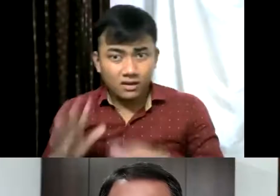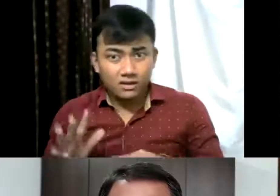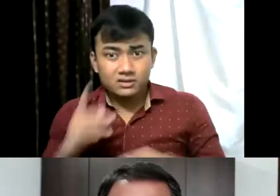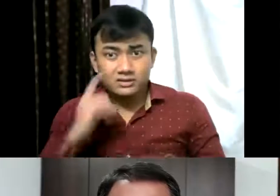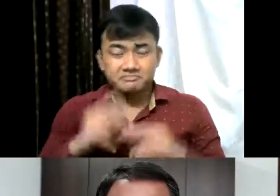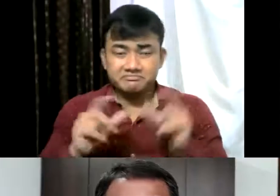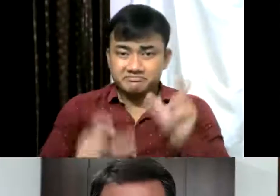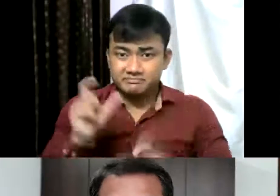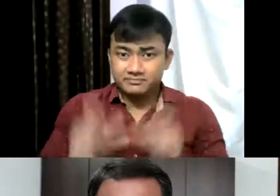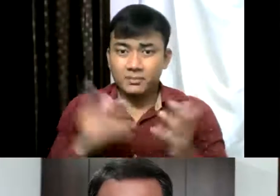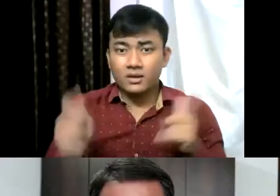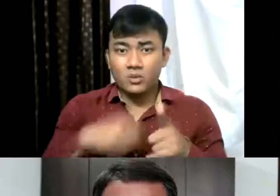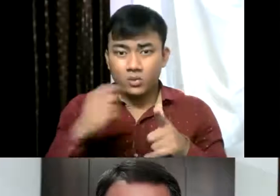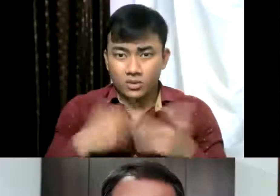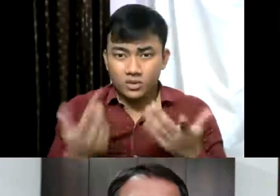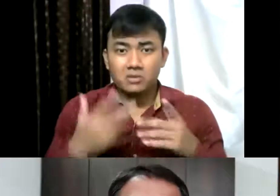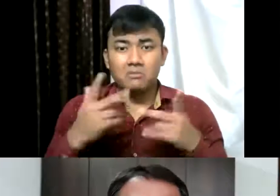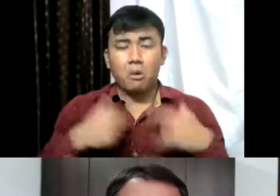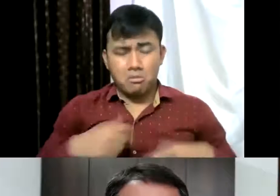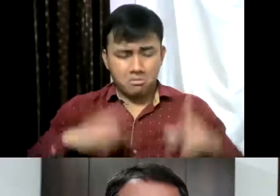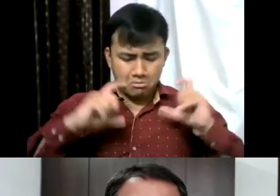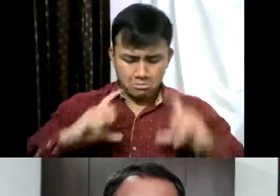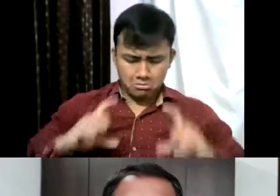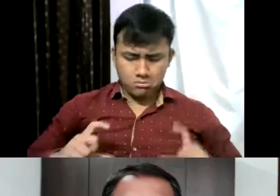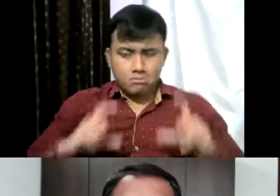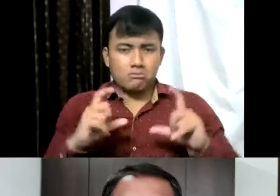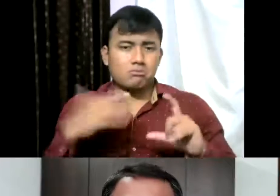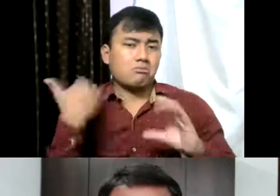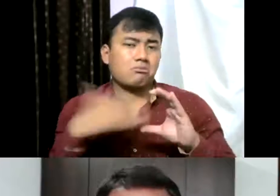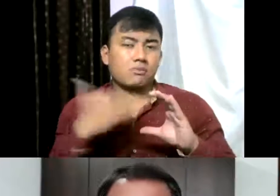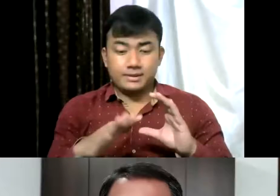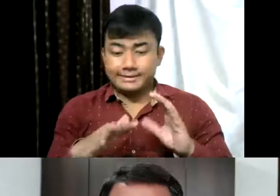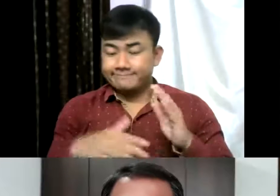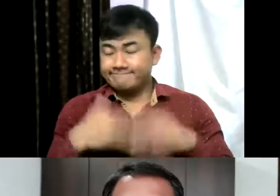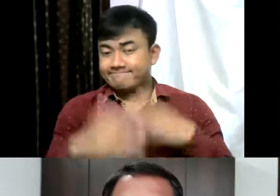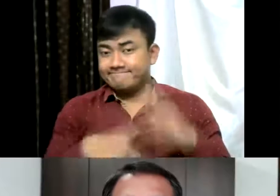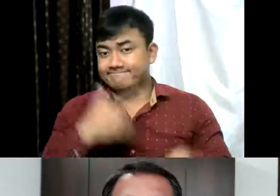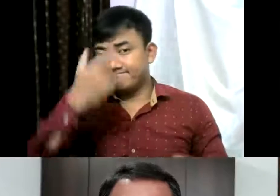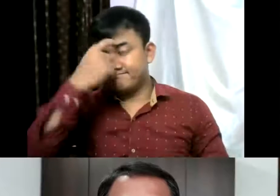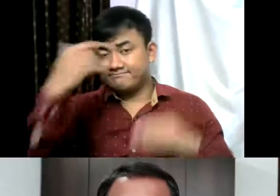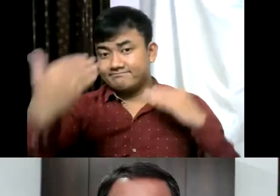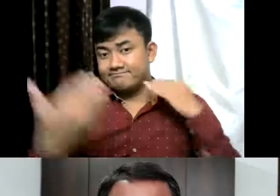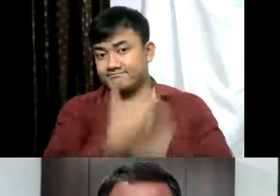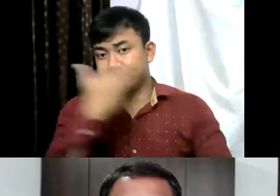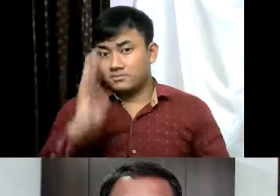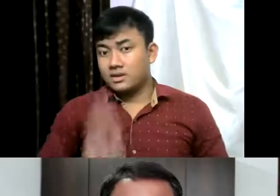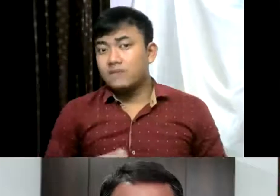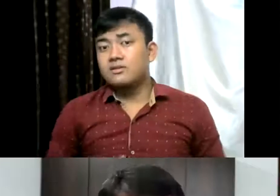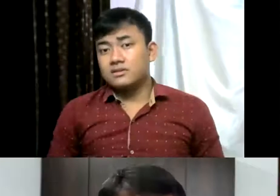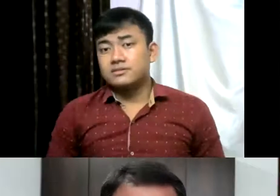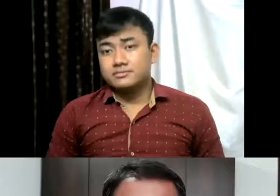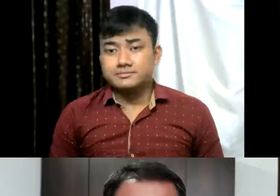doing risky behavior, indulging in that online, they're probably not thinking of the potential ways this can